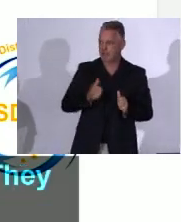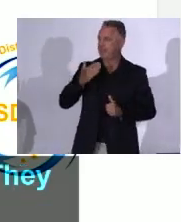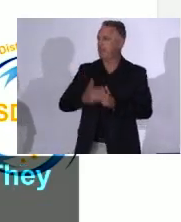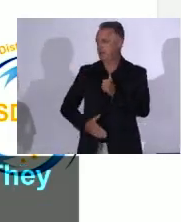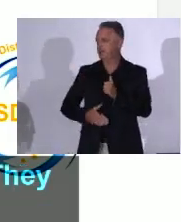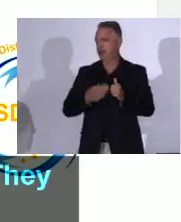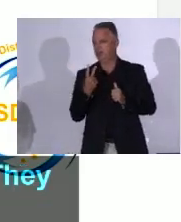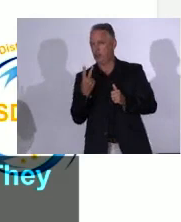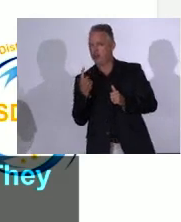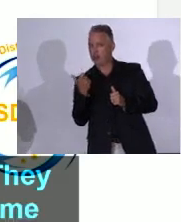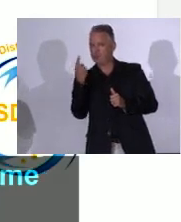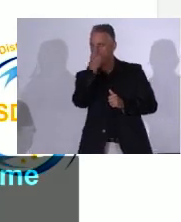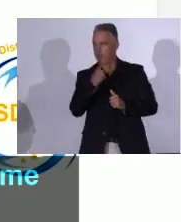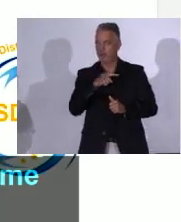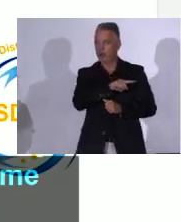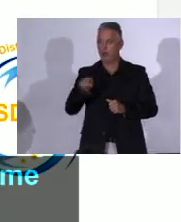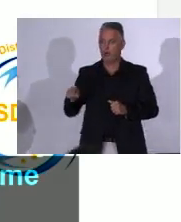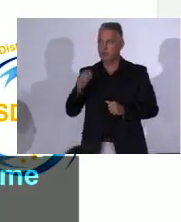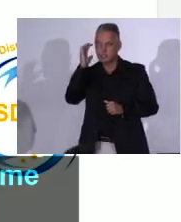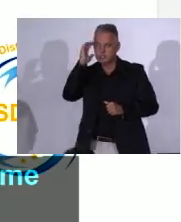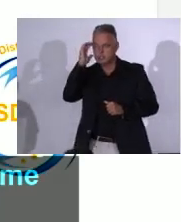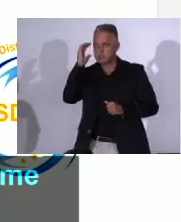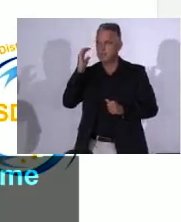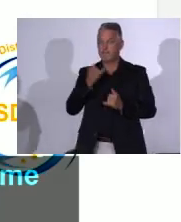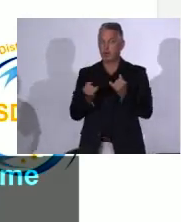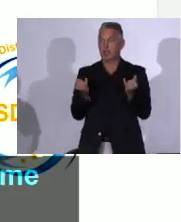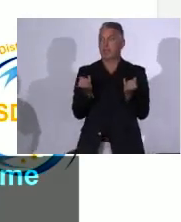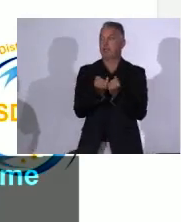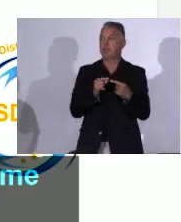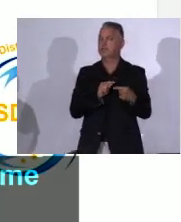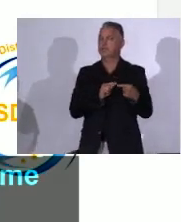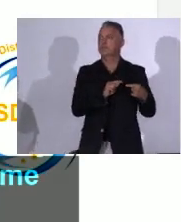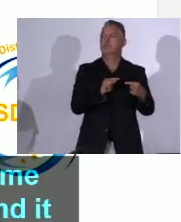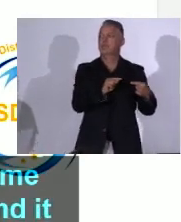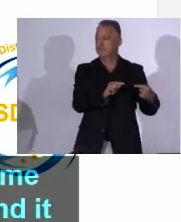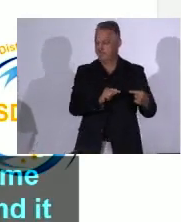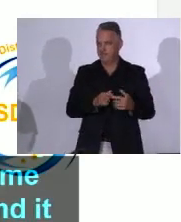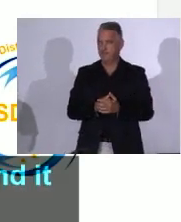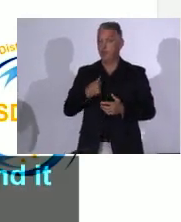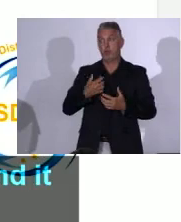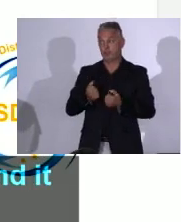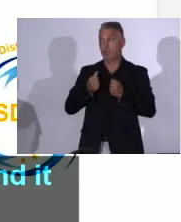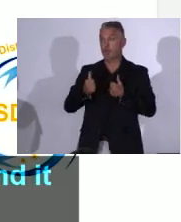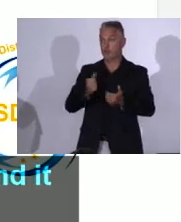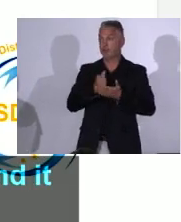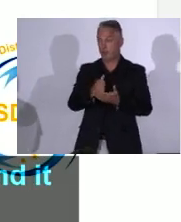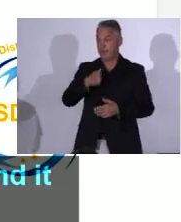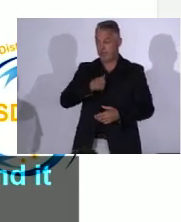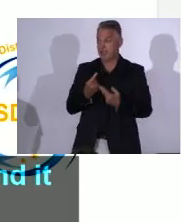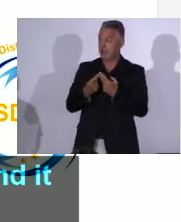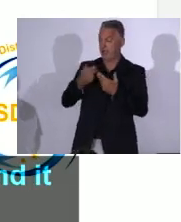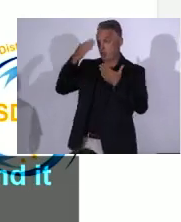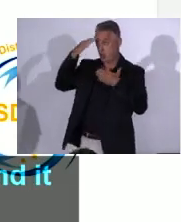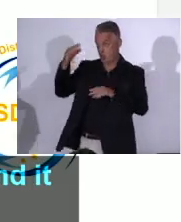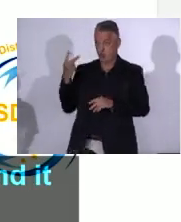the session, and everybody really gets involved in that, and it becomes quite competitive. We're very well supported. So it's myself and another coach generally